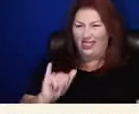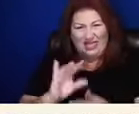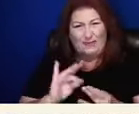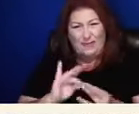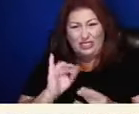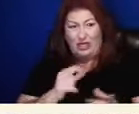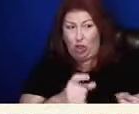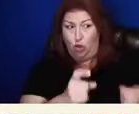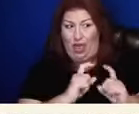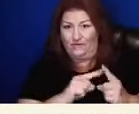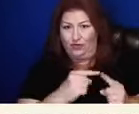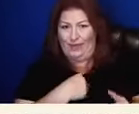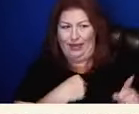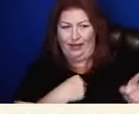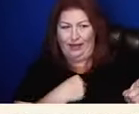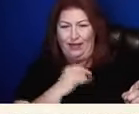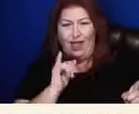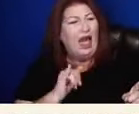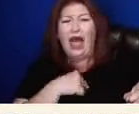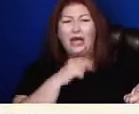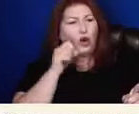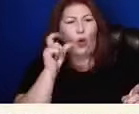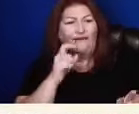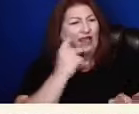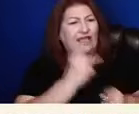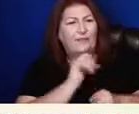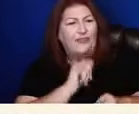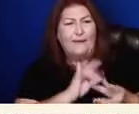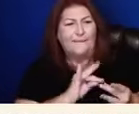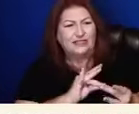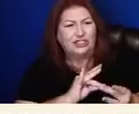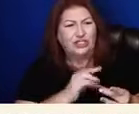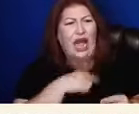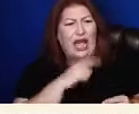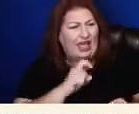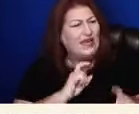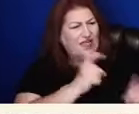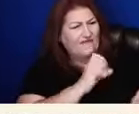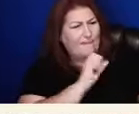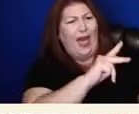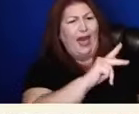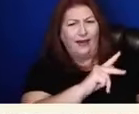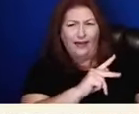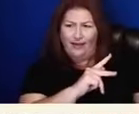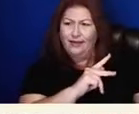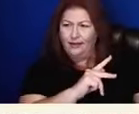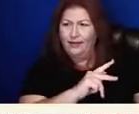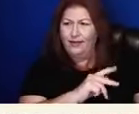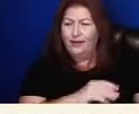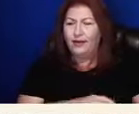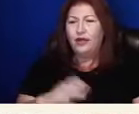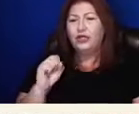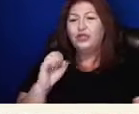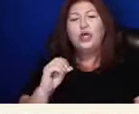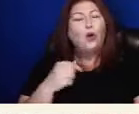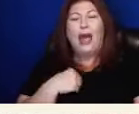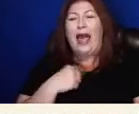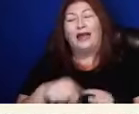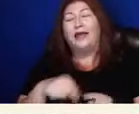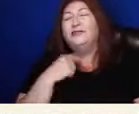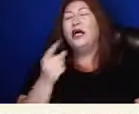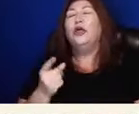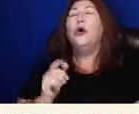to me. That's a message that I don't have to keep. And that's a message I can give back, right? And so I cannot tell you